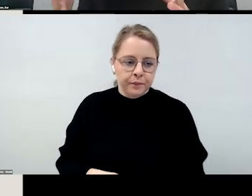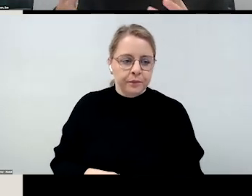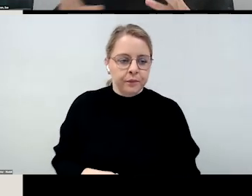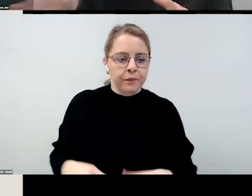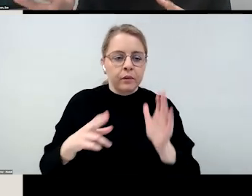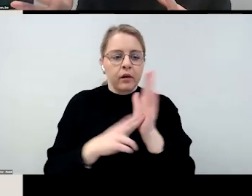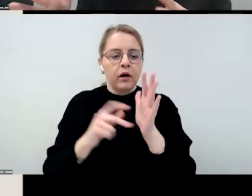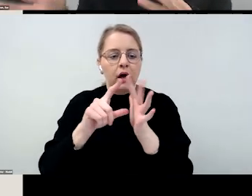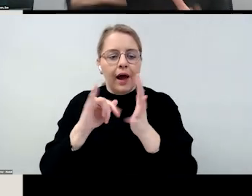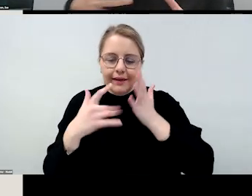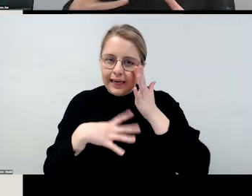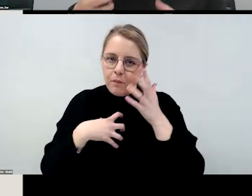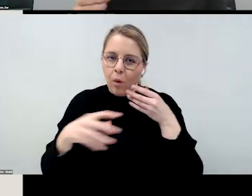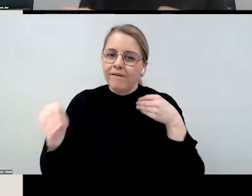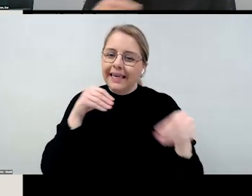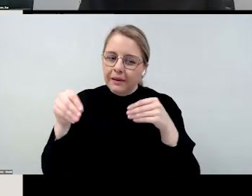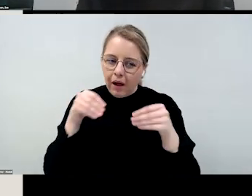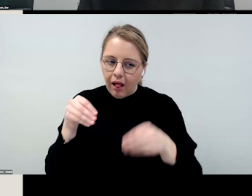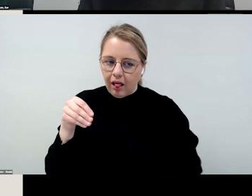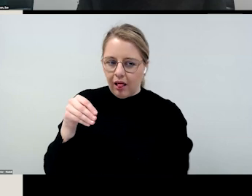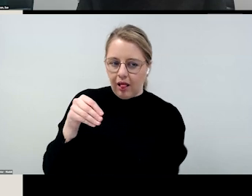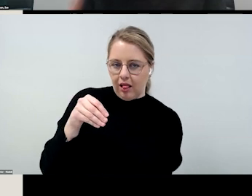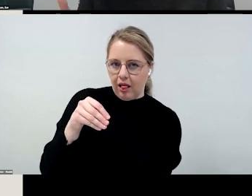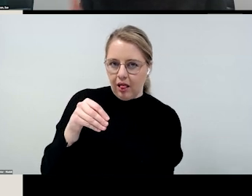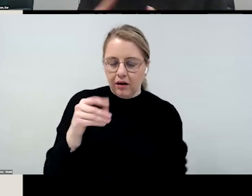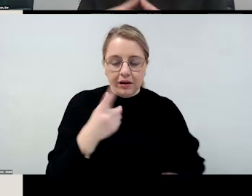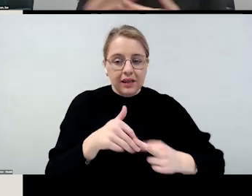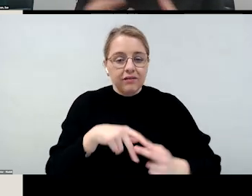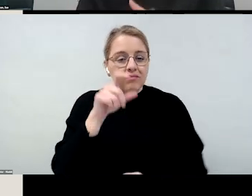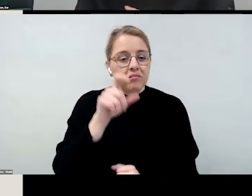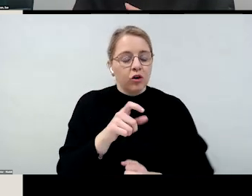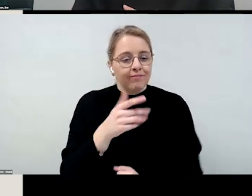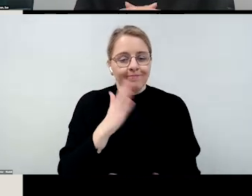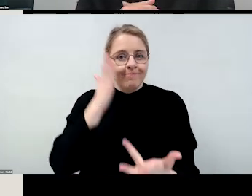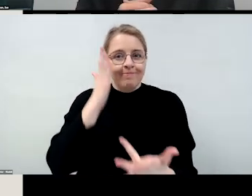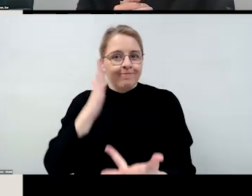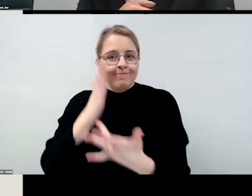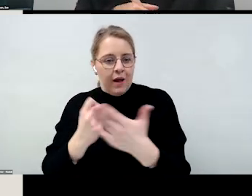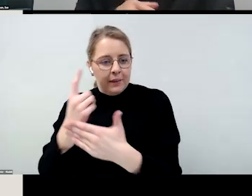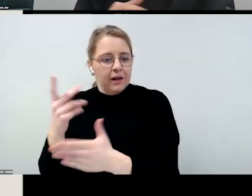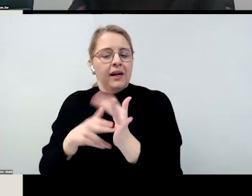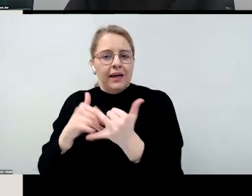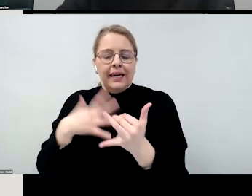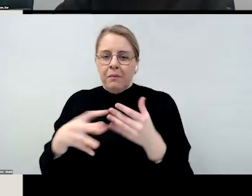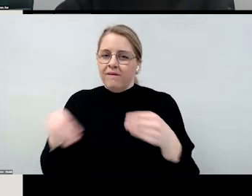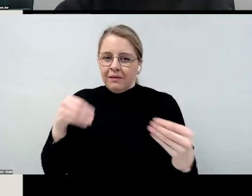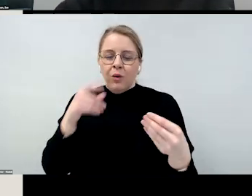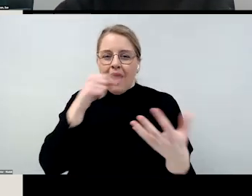to see greater flexibility to accommodate for these sudden changes in needs, which we often see in the healthcare